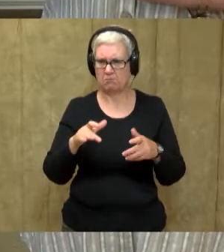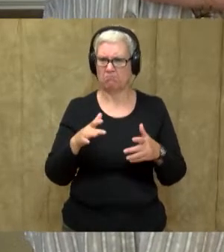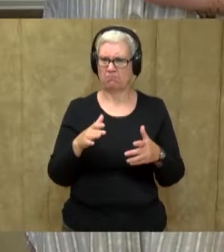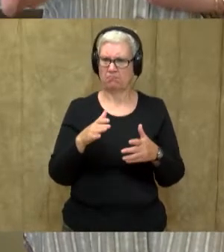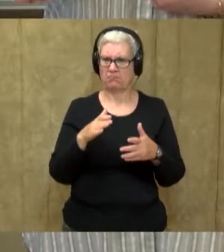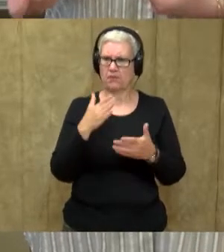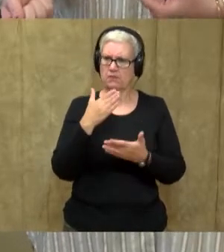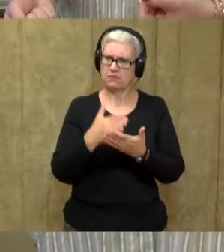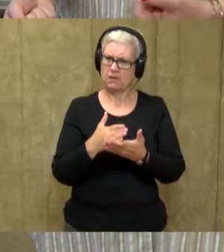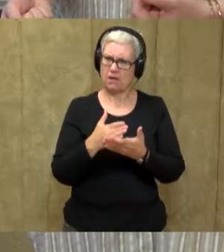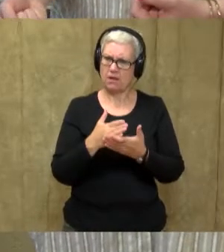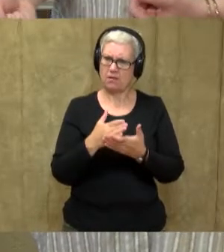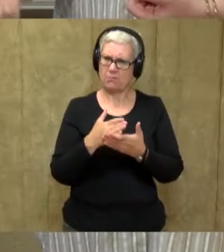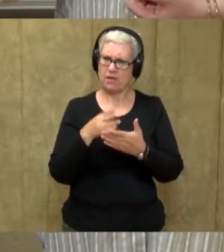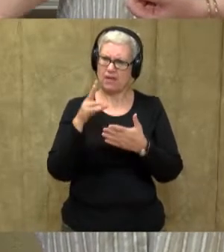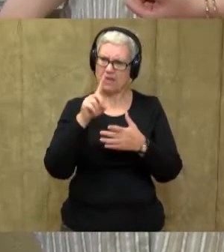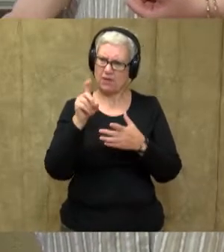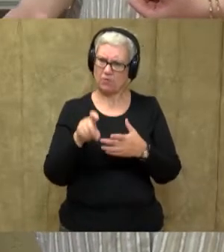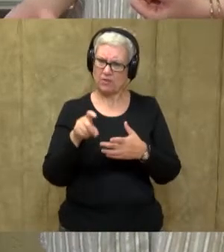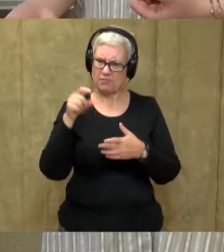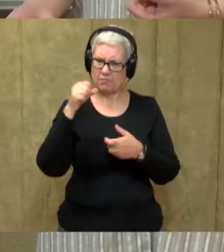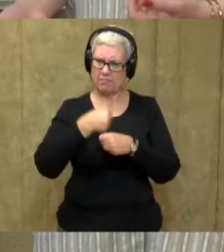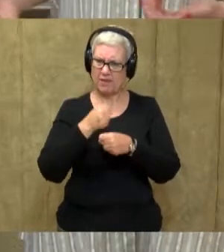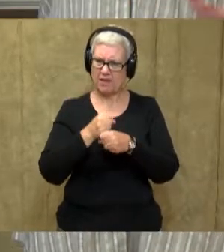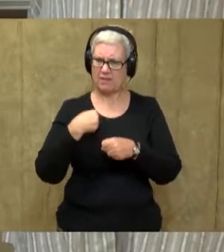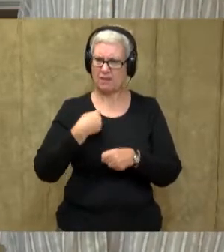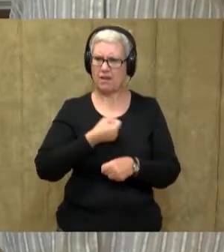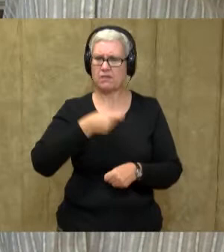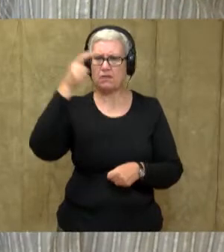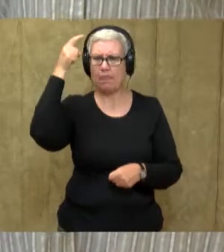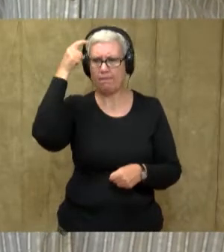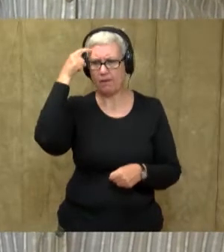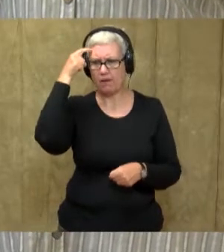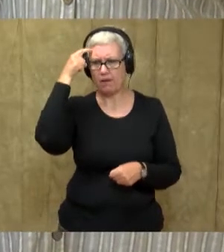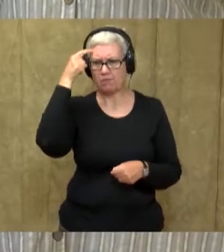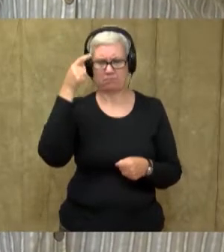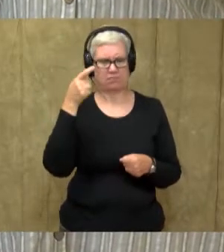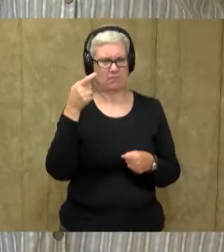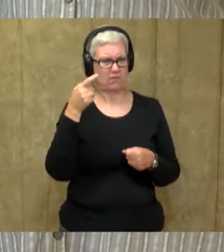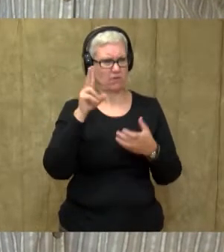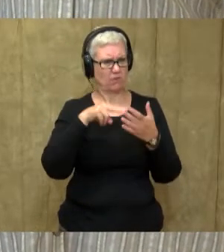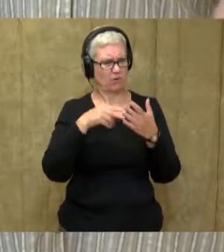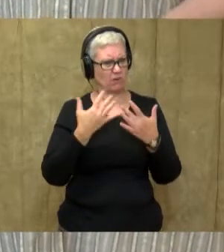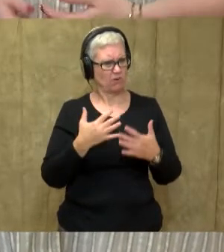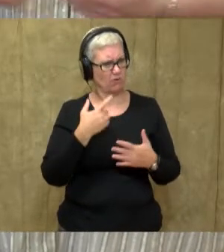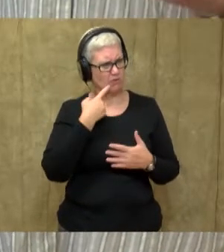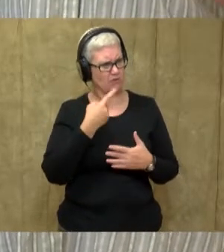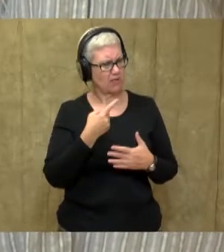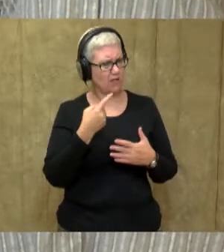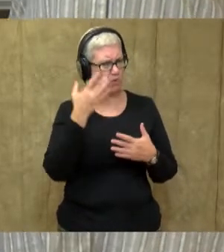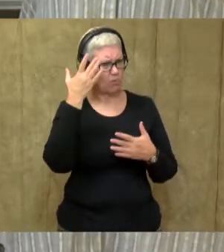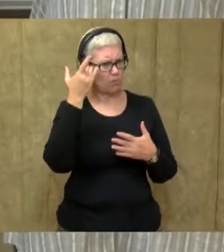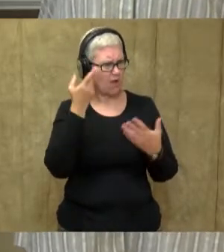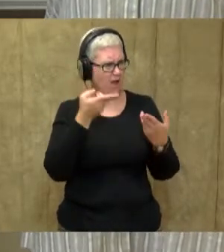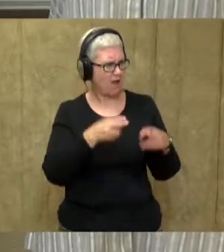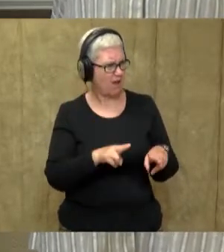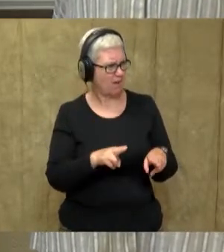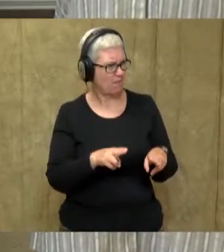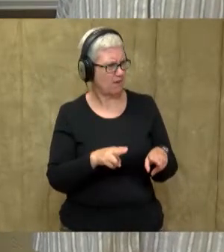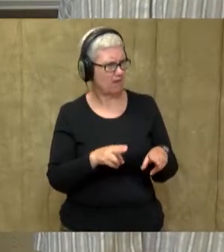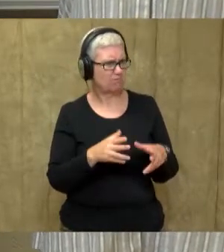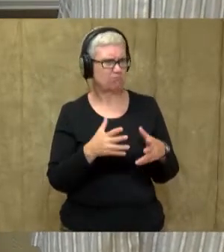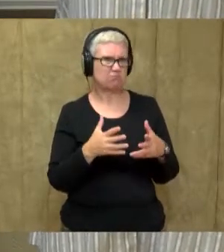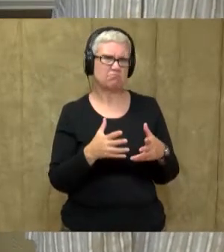a direct address to the reader. Speakers will say, why is this happening? Or, they'll say something. They'll ask